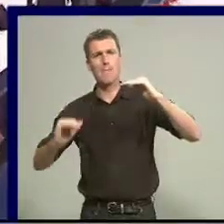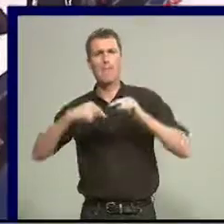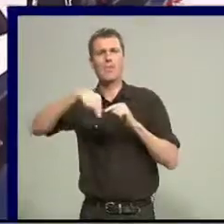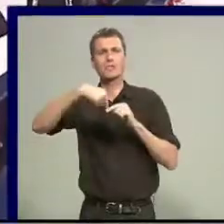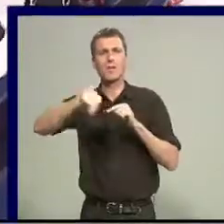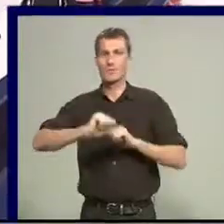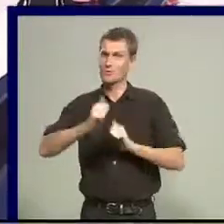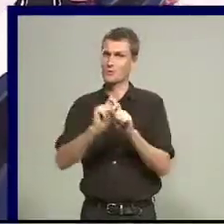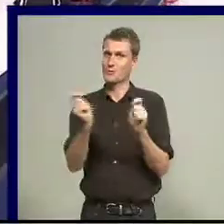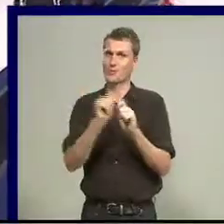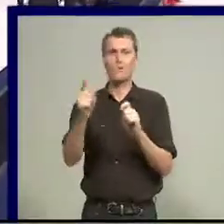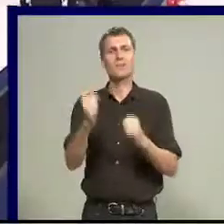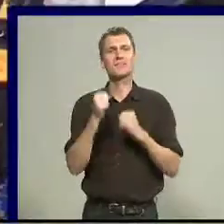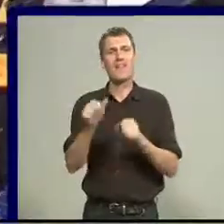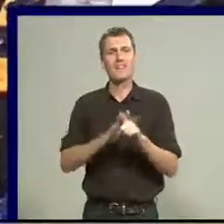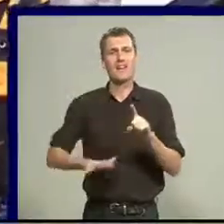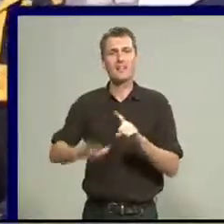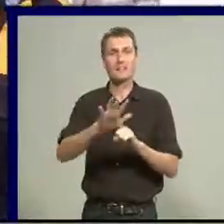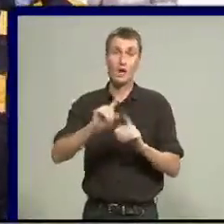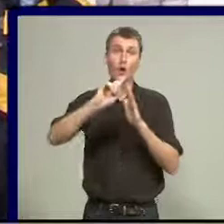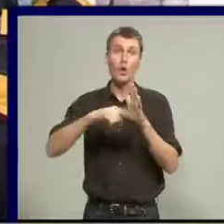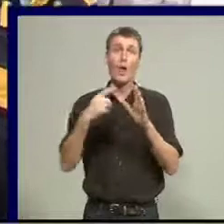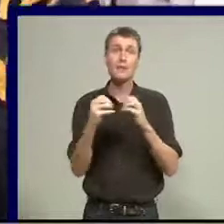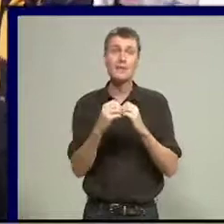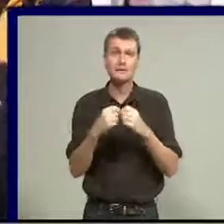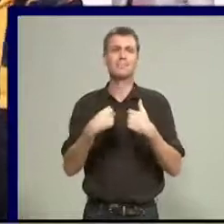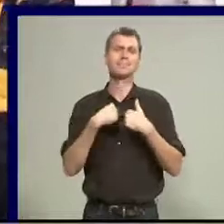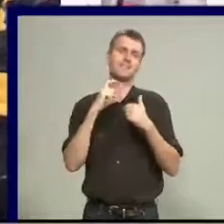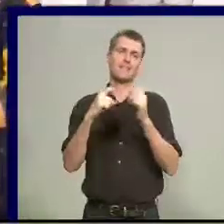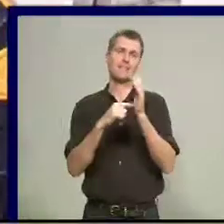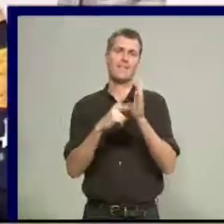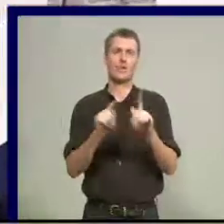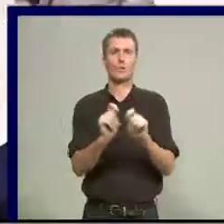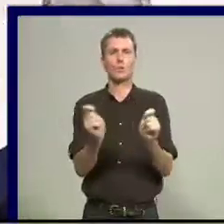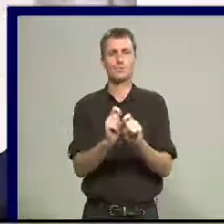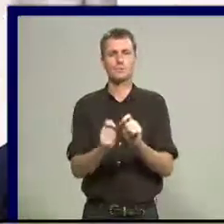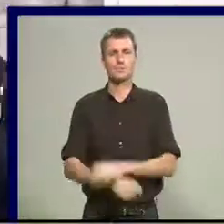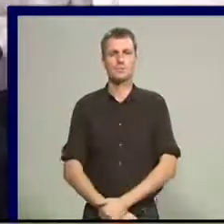news for ski fields. Joelle Bautista, CTV News.